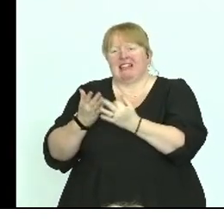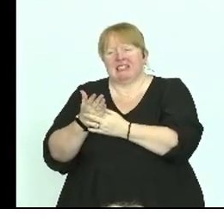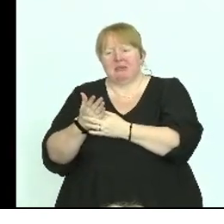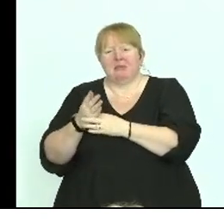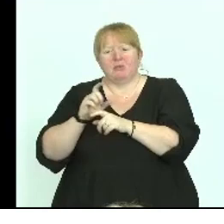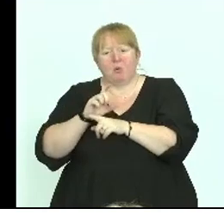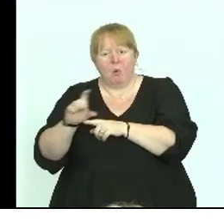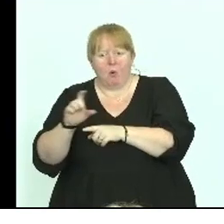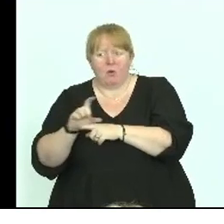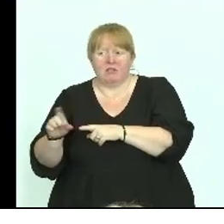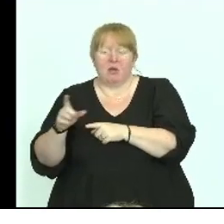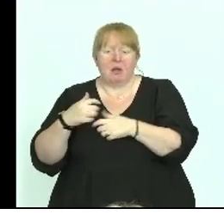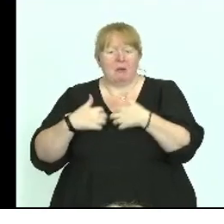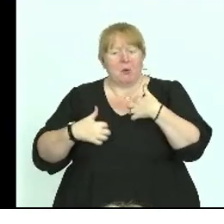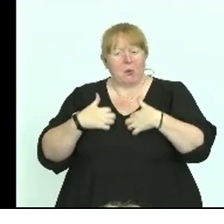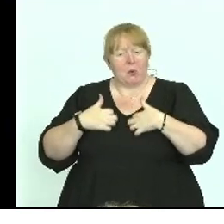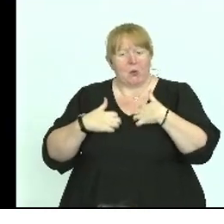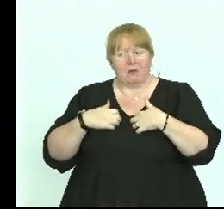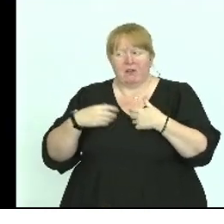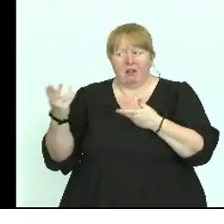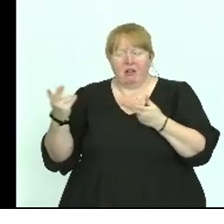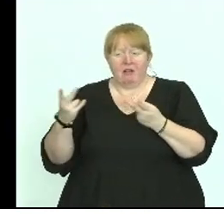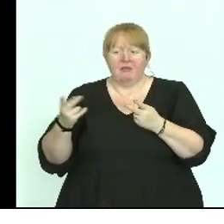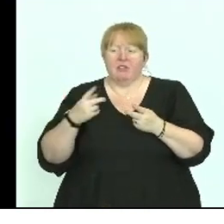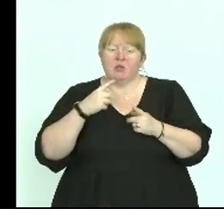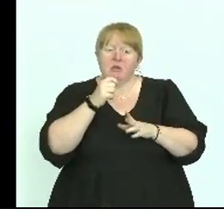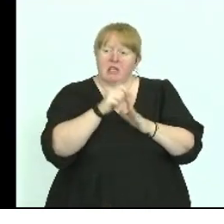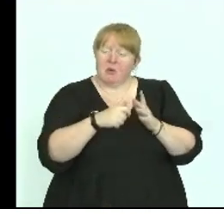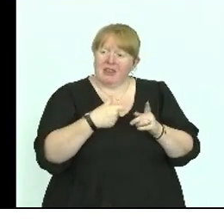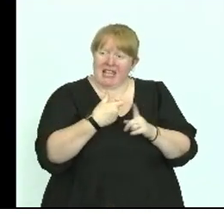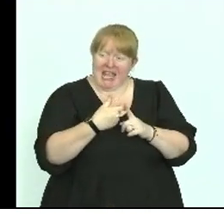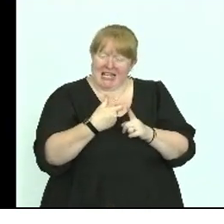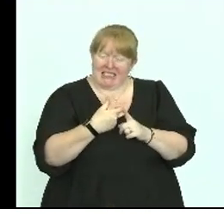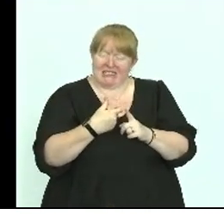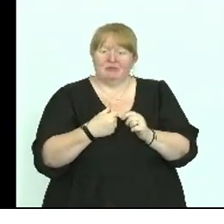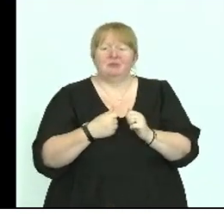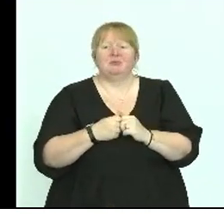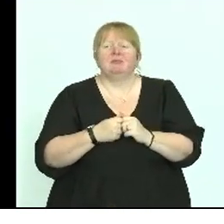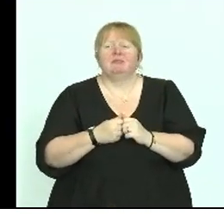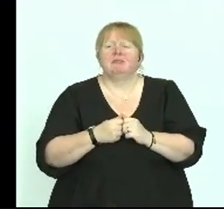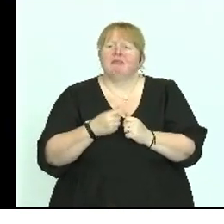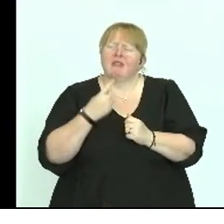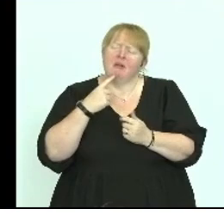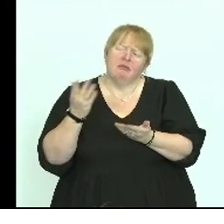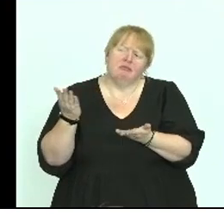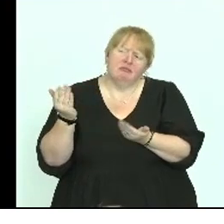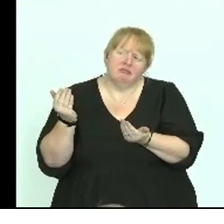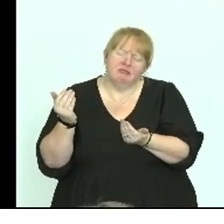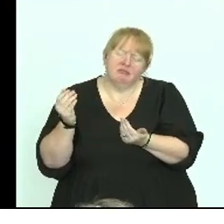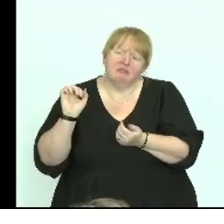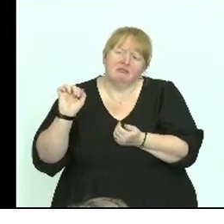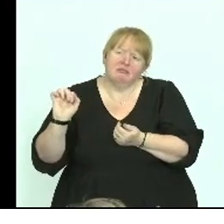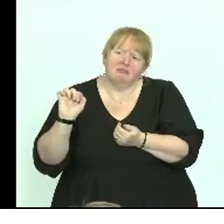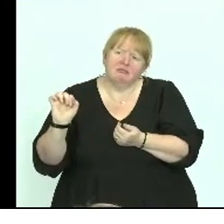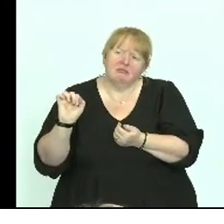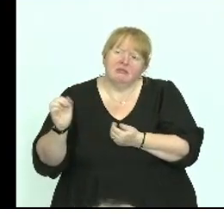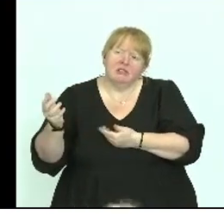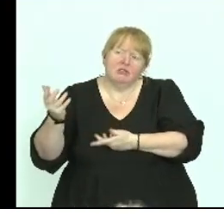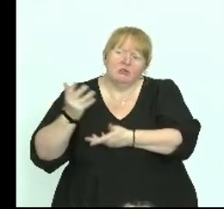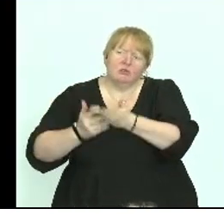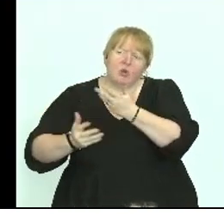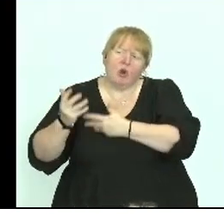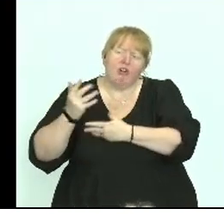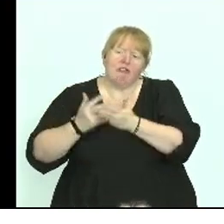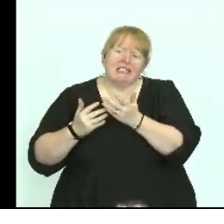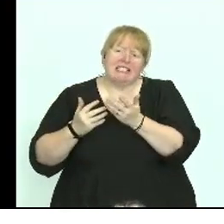that kind of work. So if I start with you, Kate, what I really want to hear about is the story